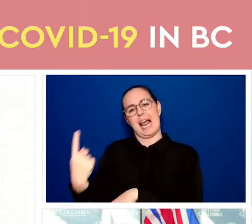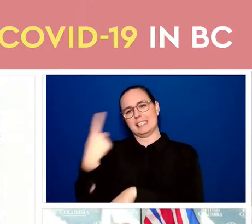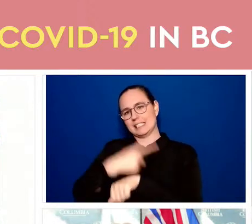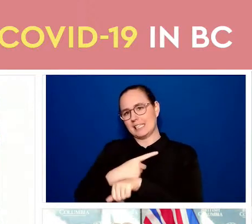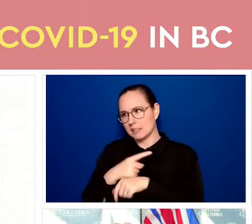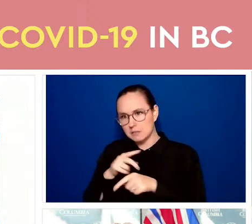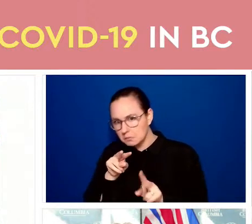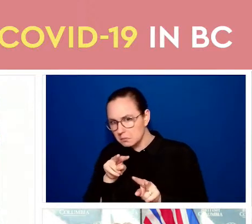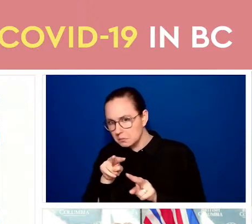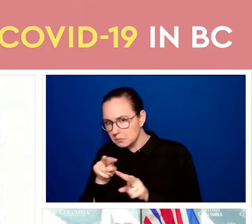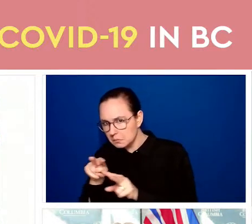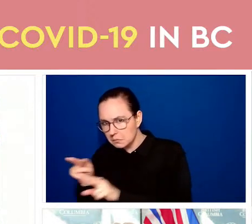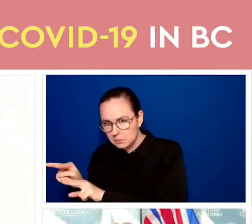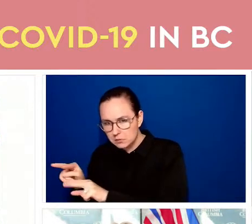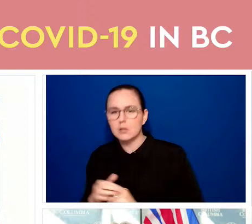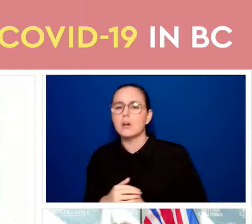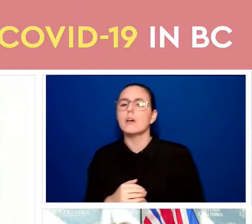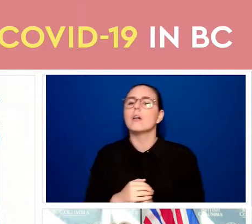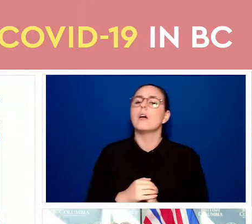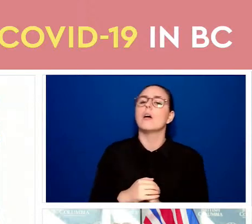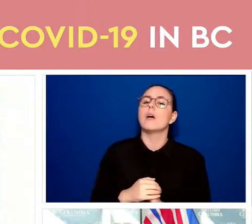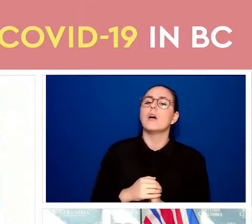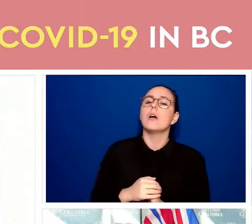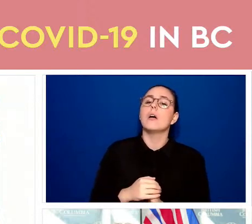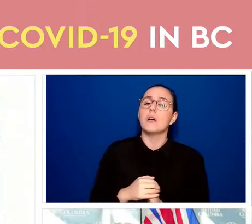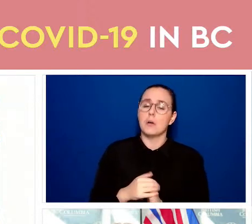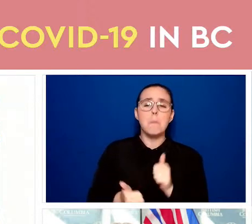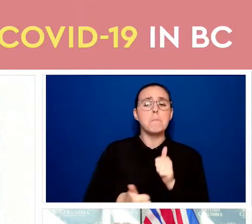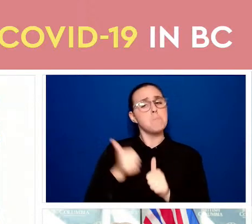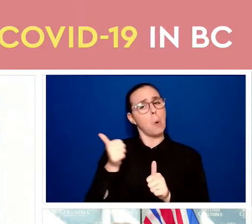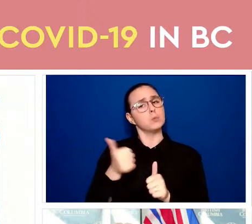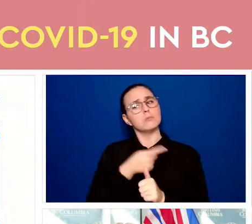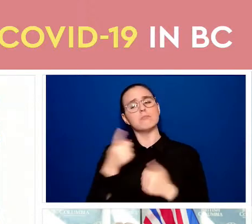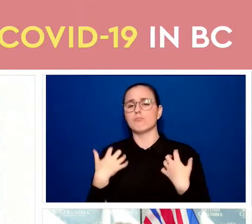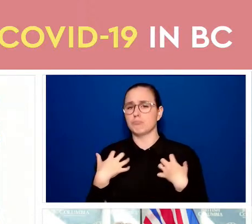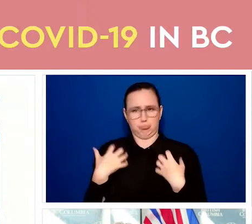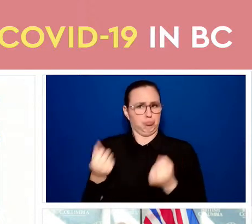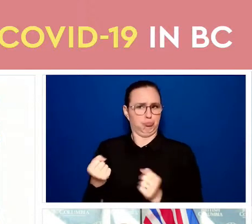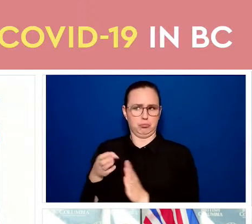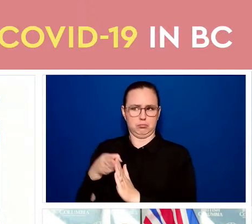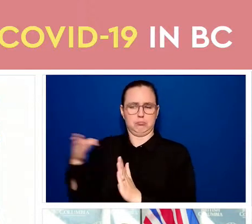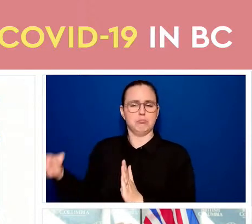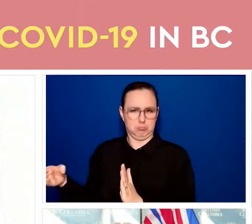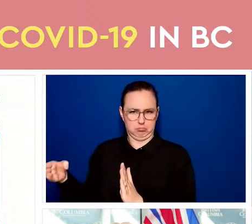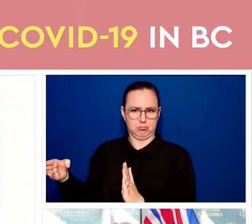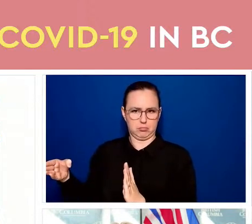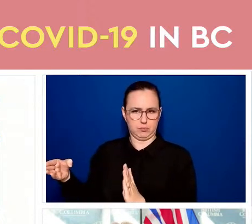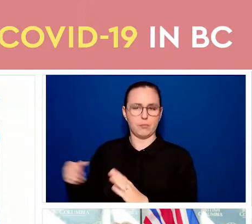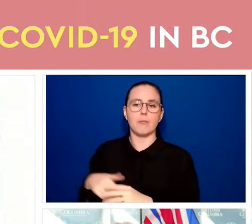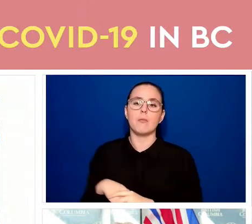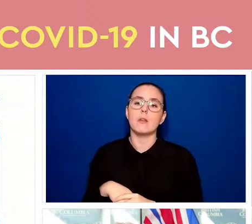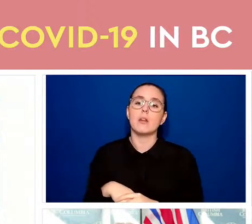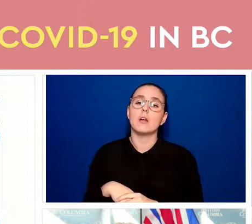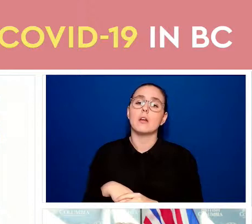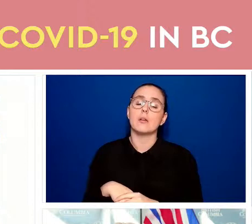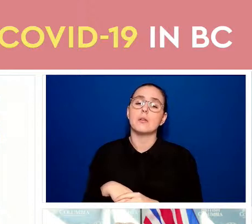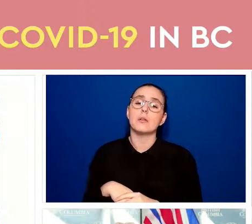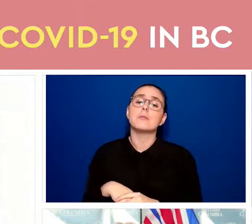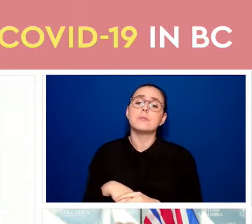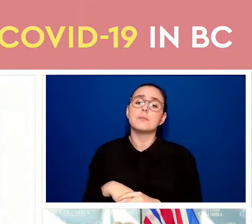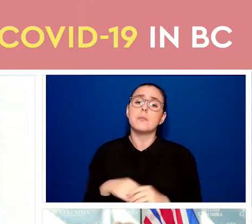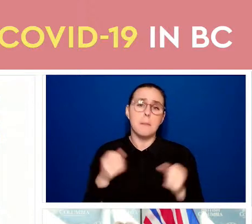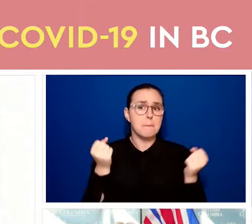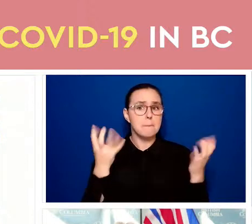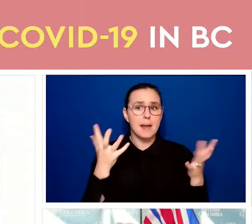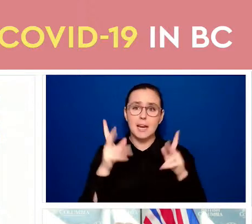most people, that's the period of time that they've recovered from their acute illness. We know that many people are recovering in the community,